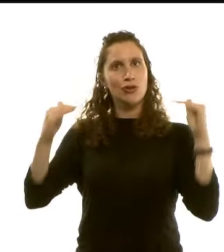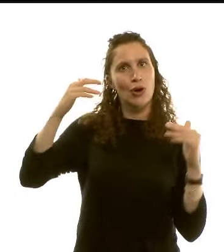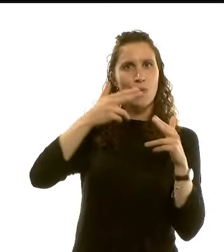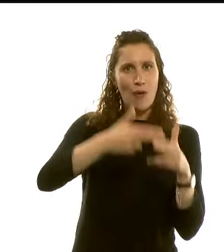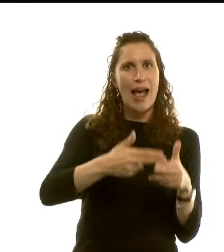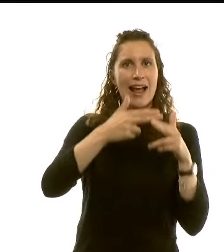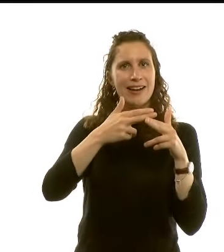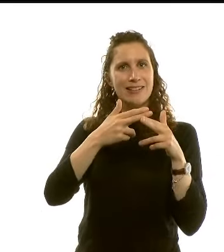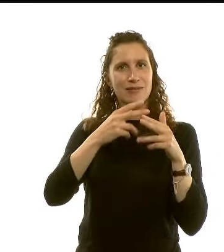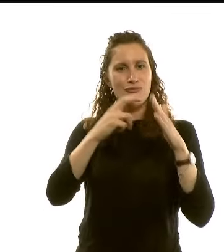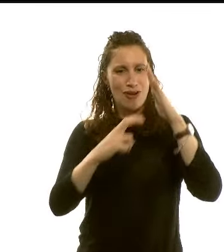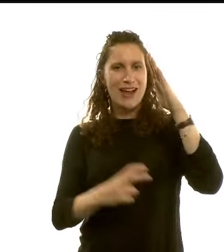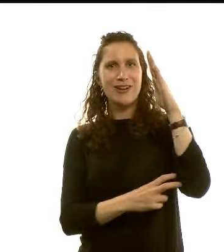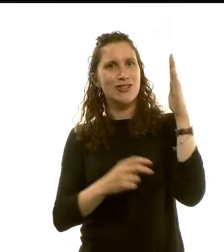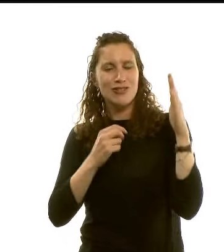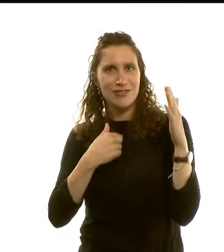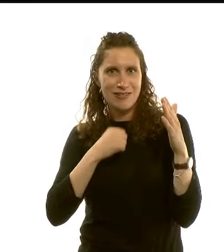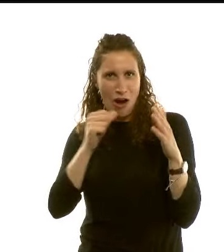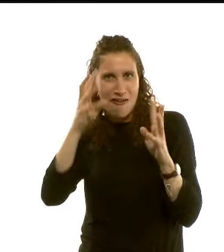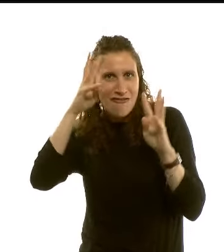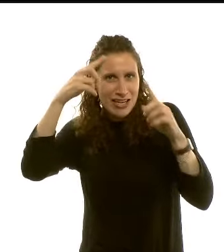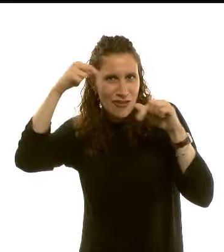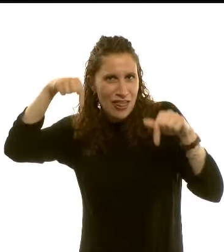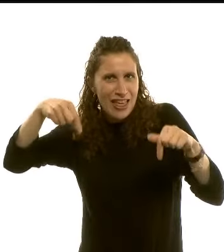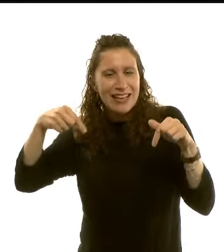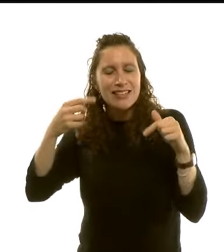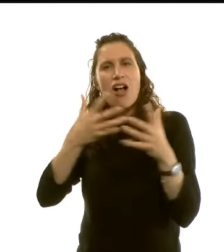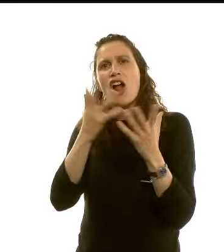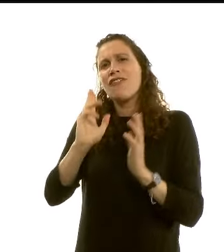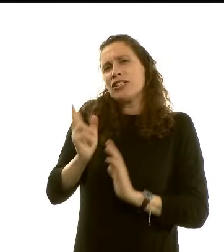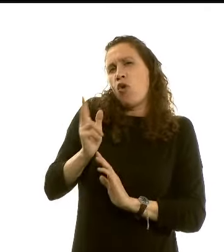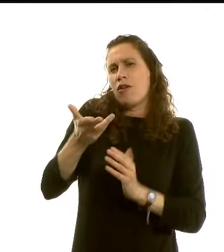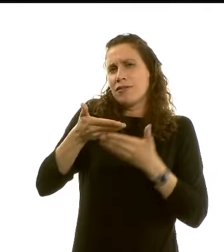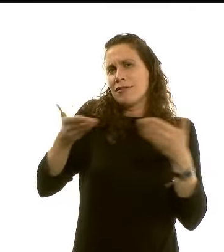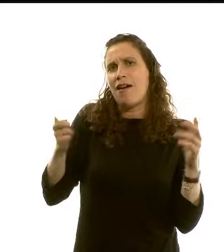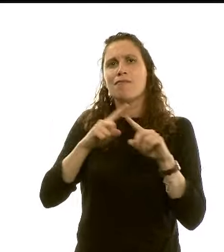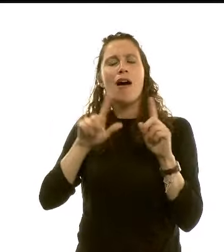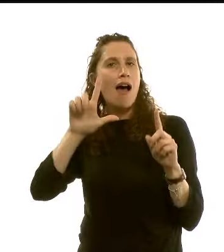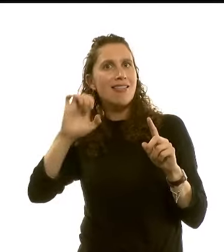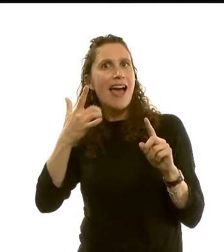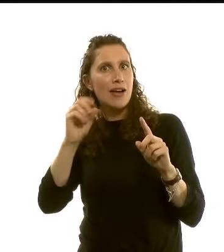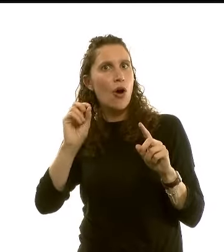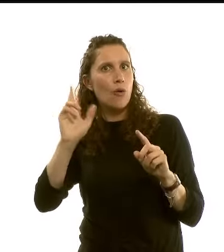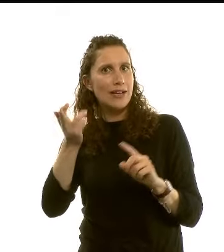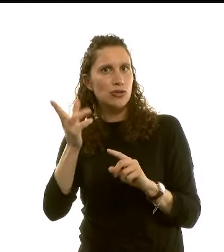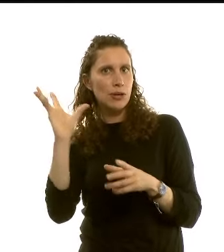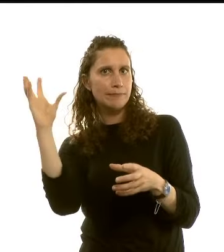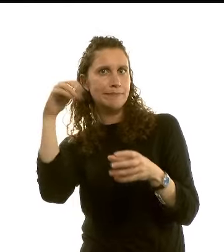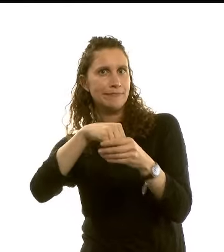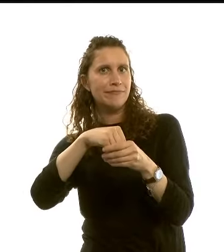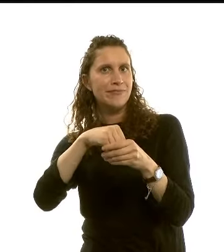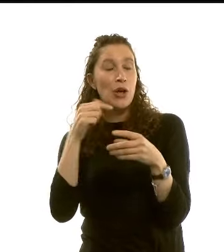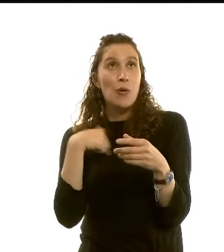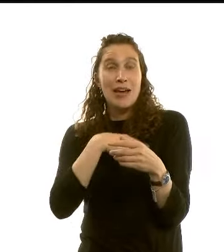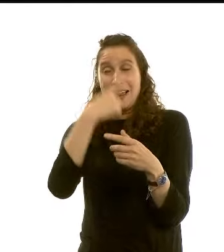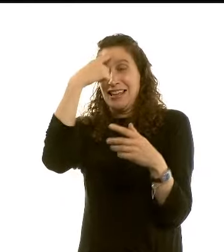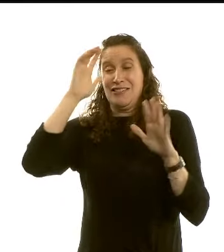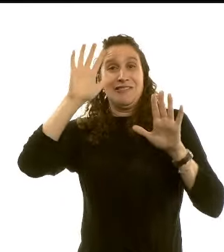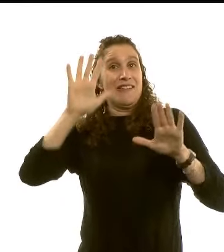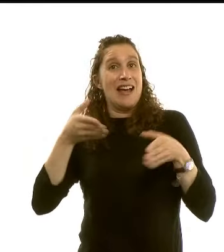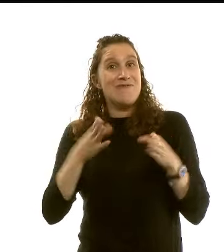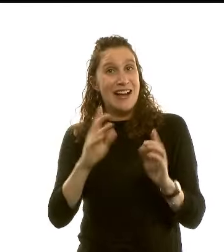apparently. We didn't just make it up for this. So there's a lot of historical stuff, but also a lot of Lego history that comes in. We think is just a great way to